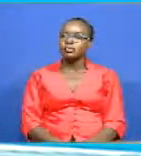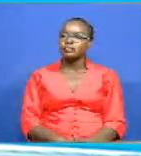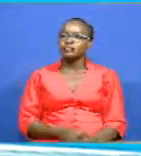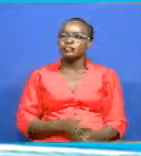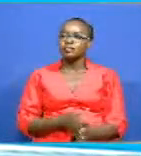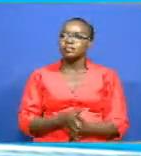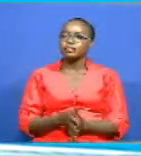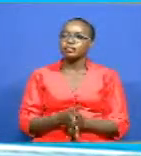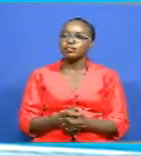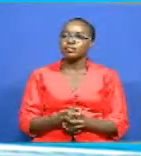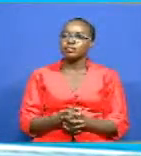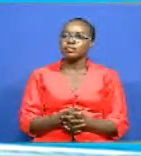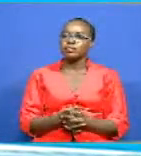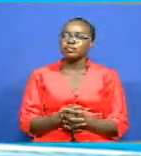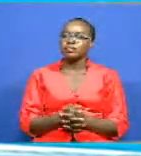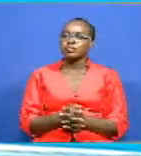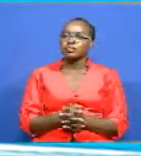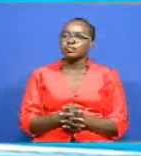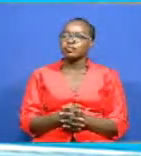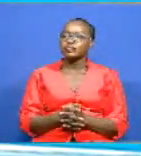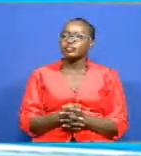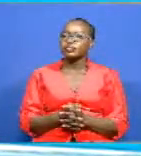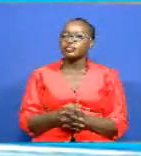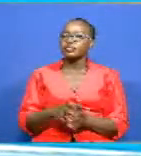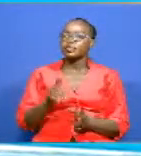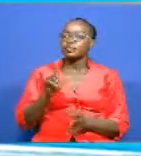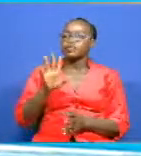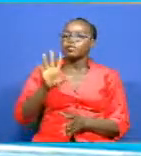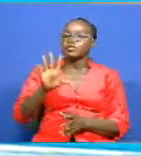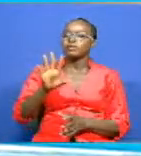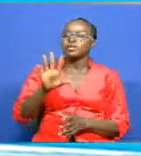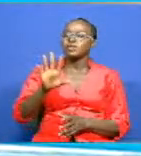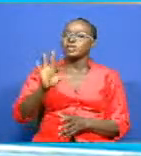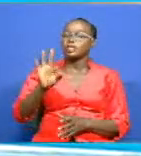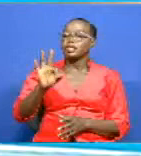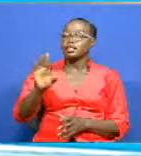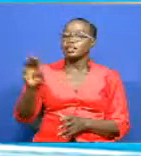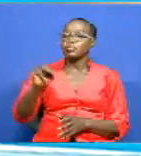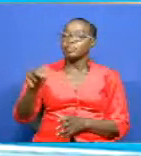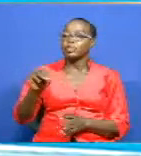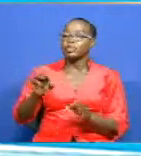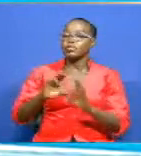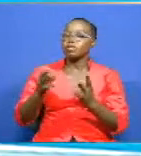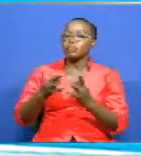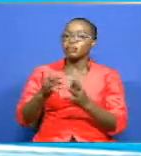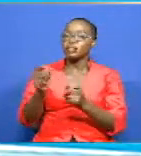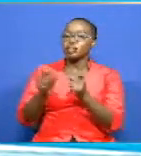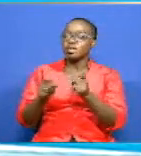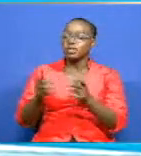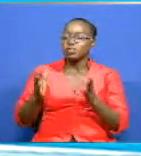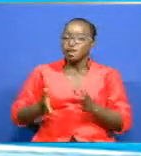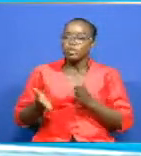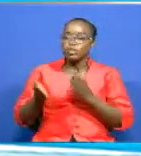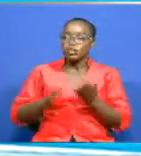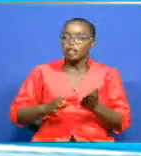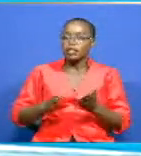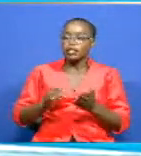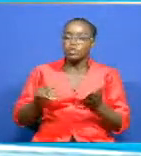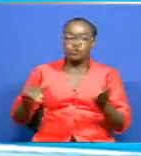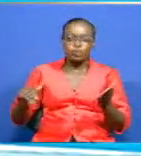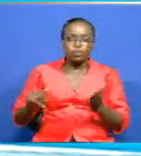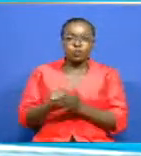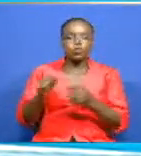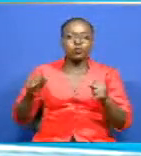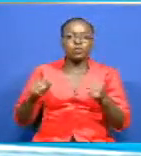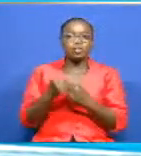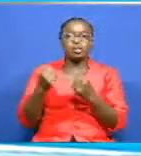Well, welcome back. Boeing has offered 153 million shillings to families as compensation for each victim who perished in two crashes involving